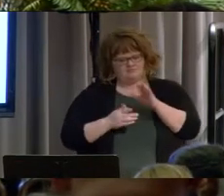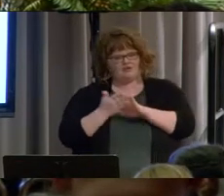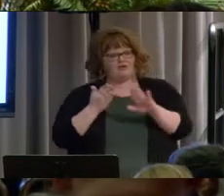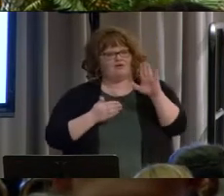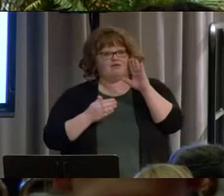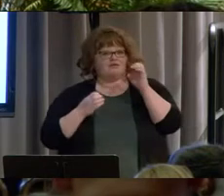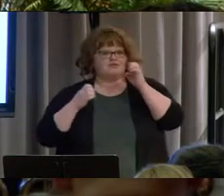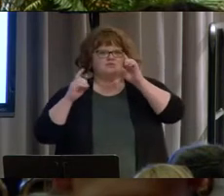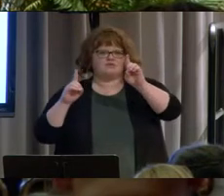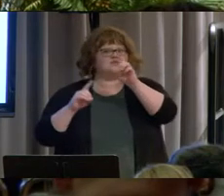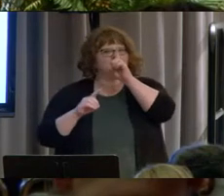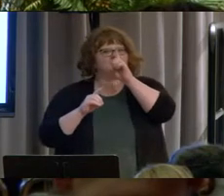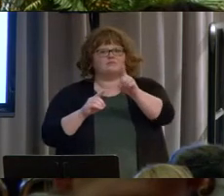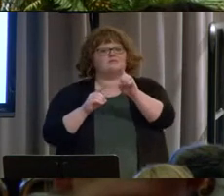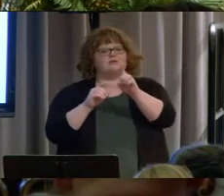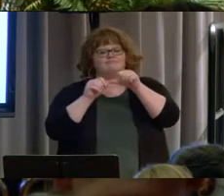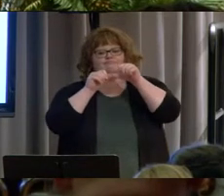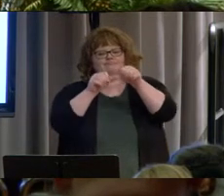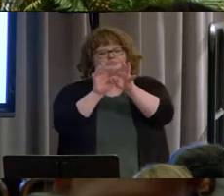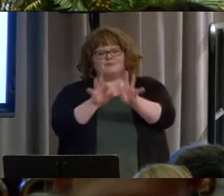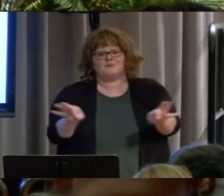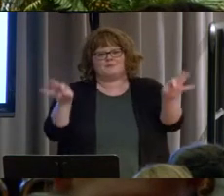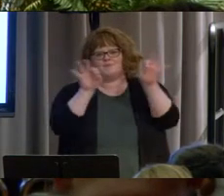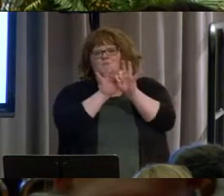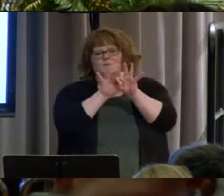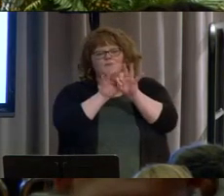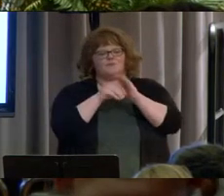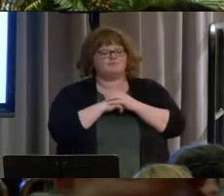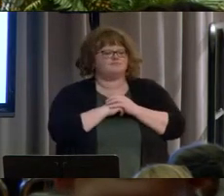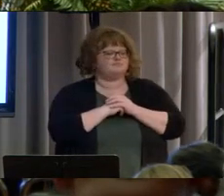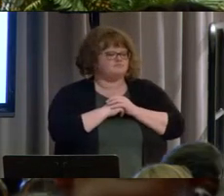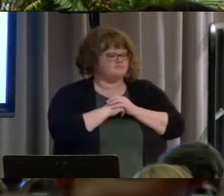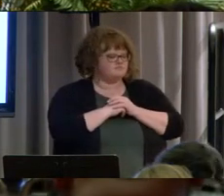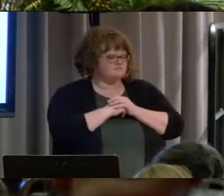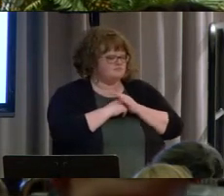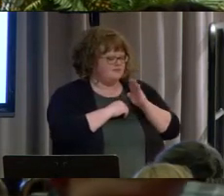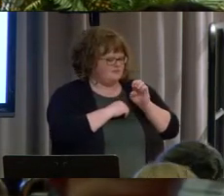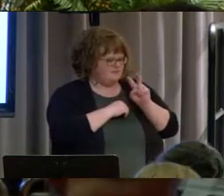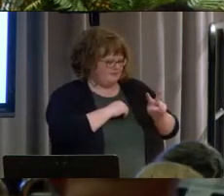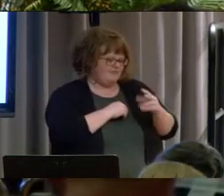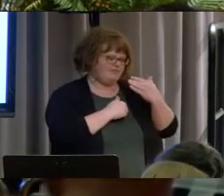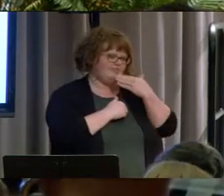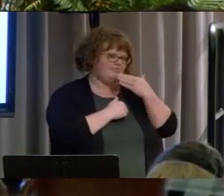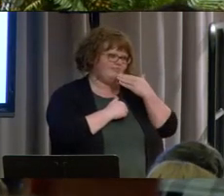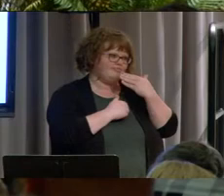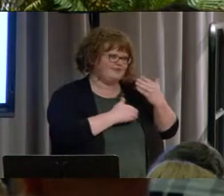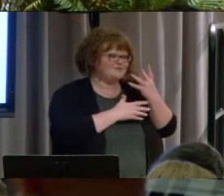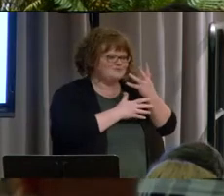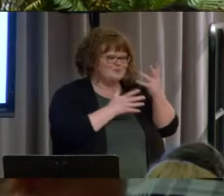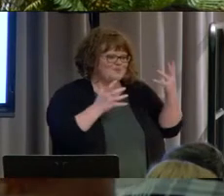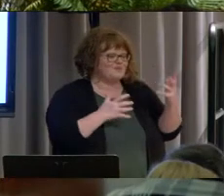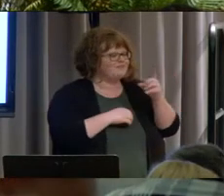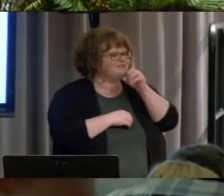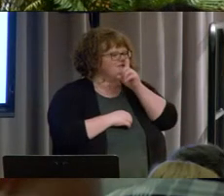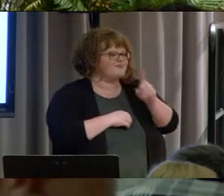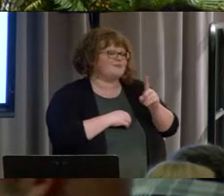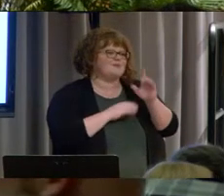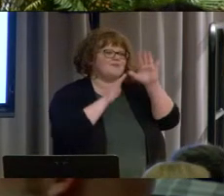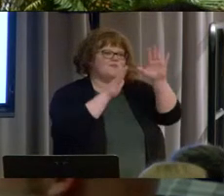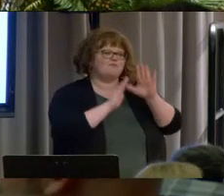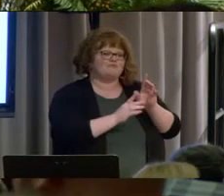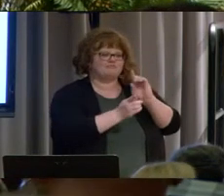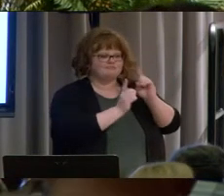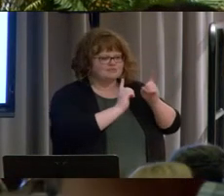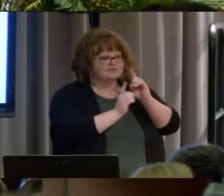education and all its manifestations. Bev, Ed, thank you so much. This has been a wonderful conversation,